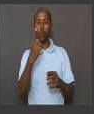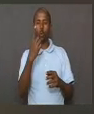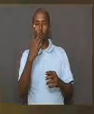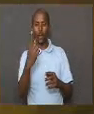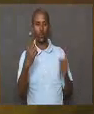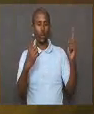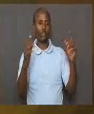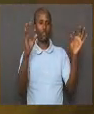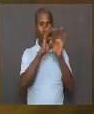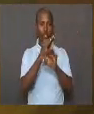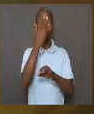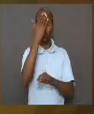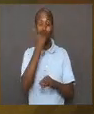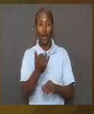Why?